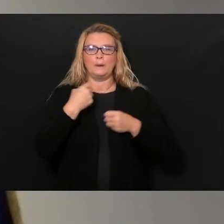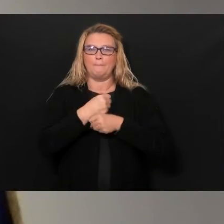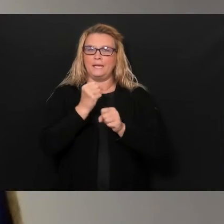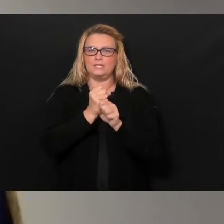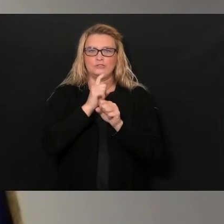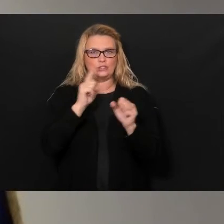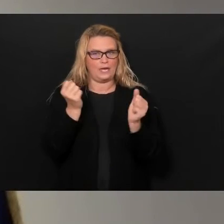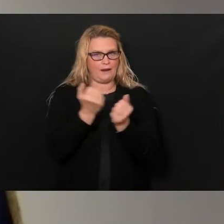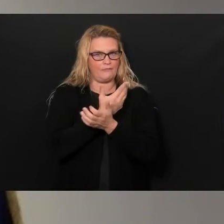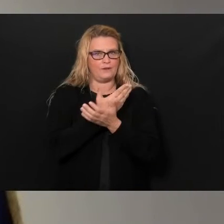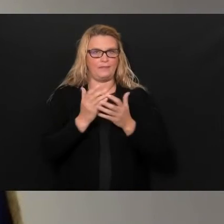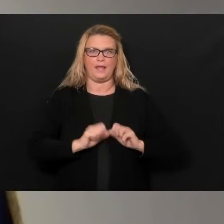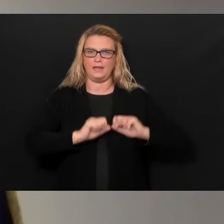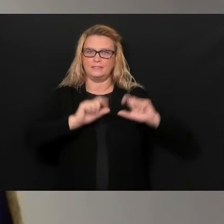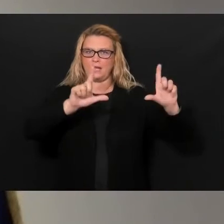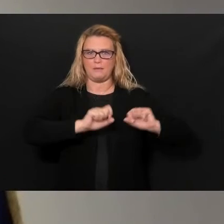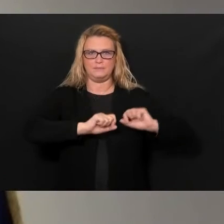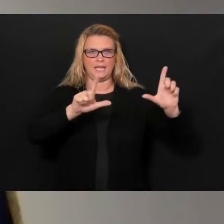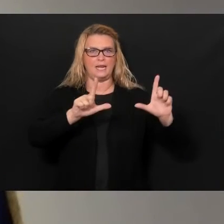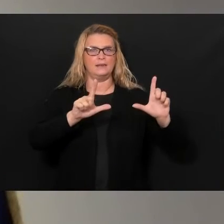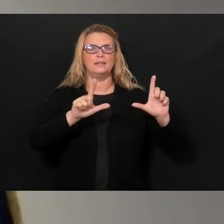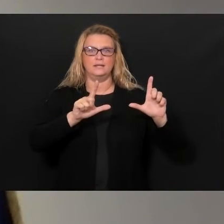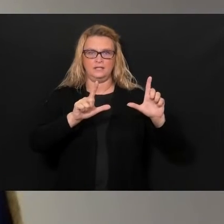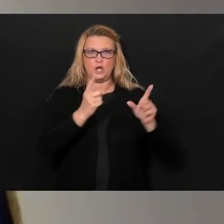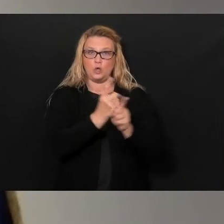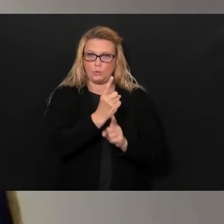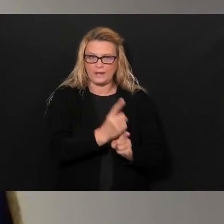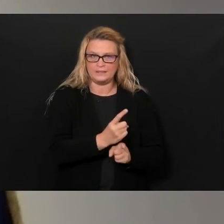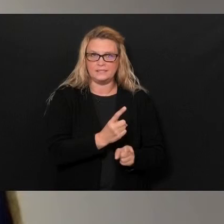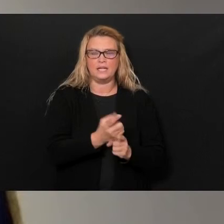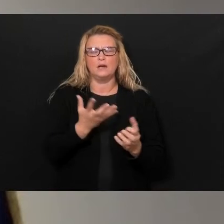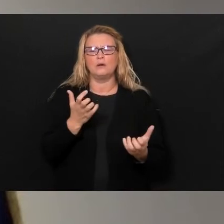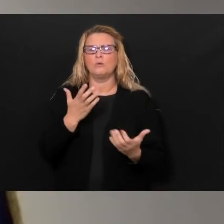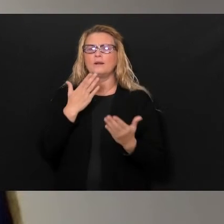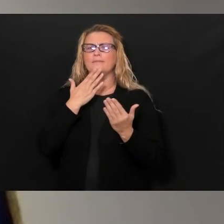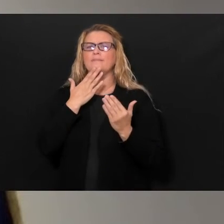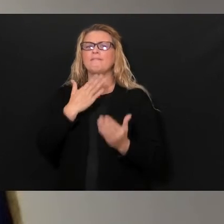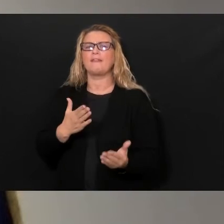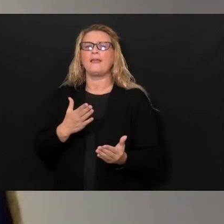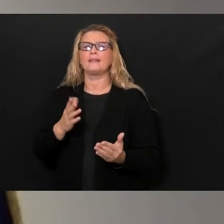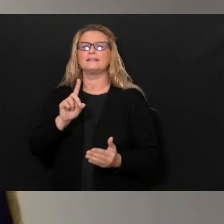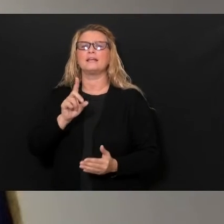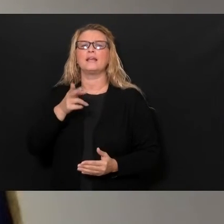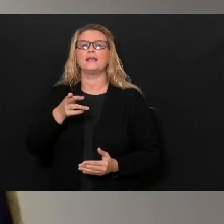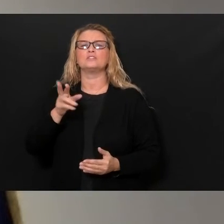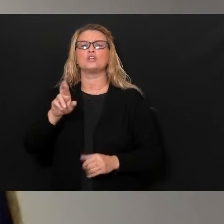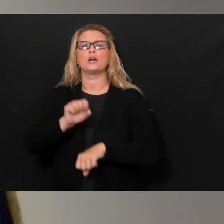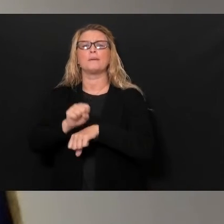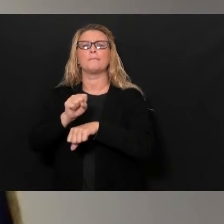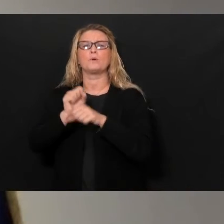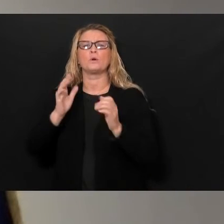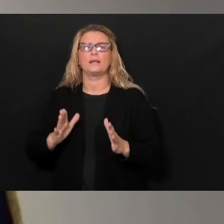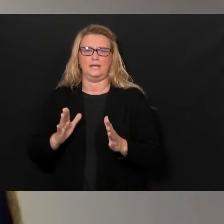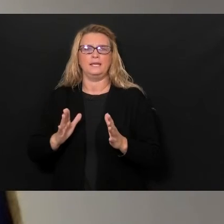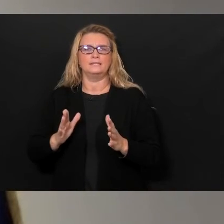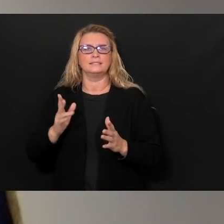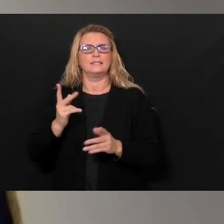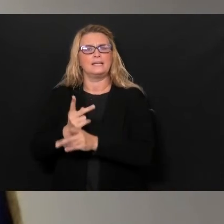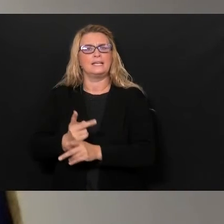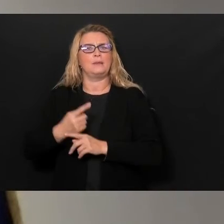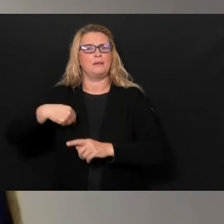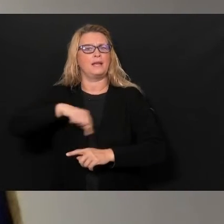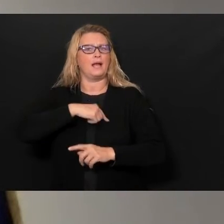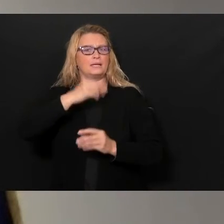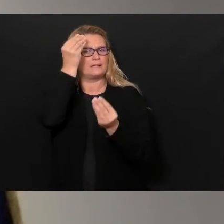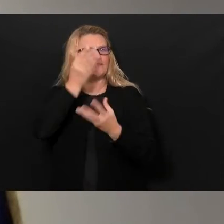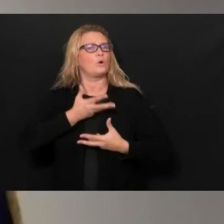updated. And I want to thank them for their tireless effort and to keep the public informed during this pandemic. Also